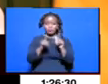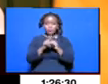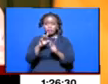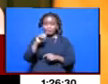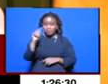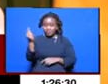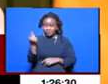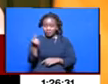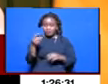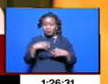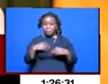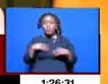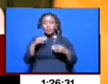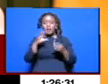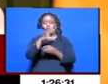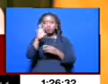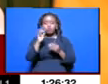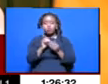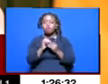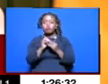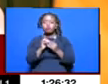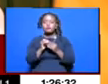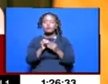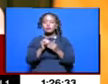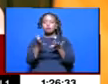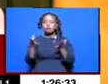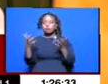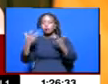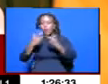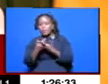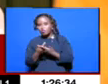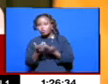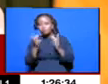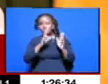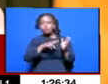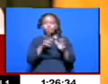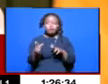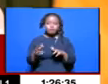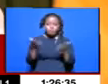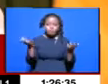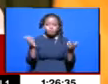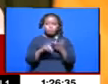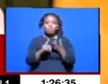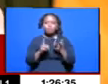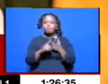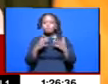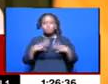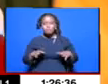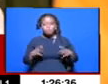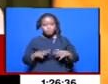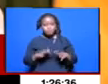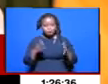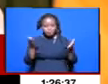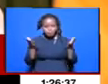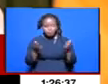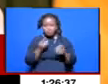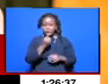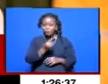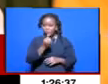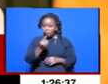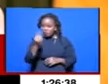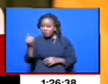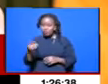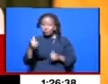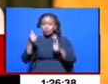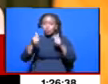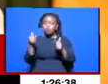complex mix of the ordinary, the elite, and the philosopher, each of whom is entitled